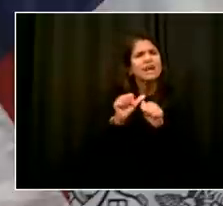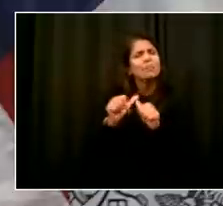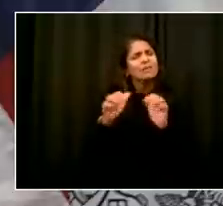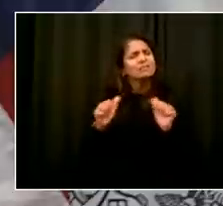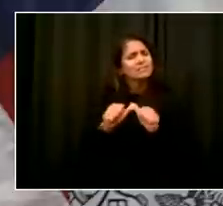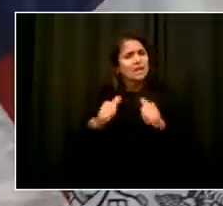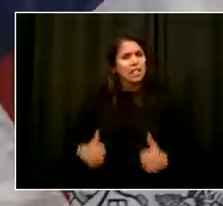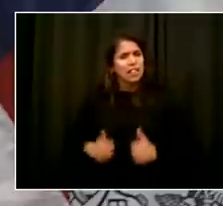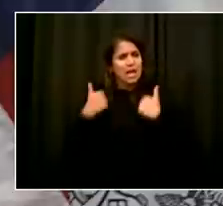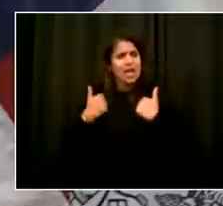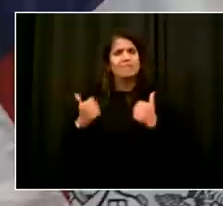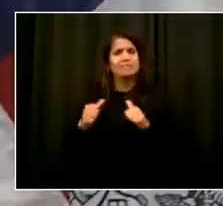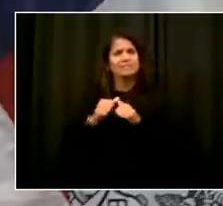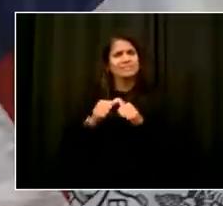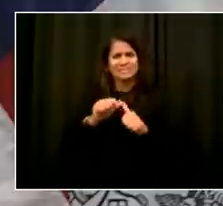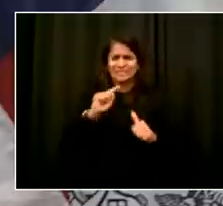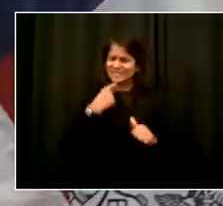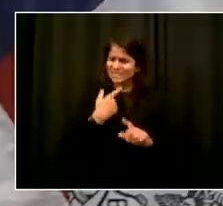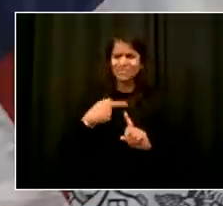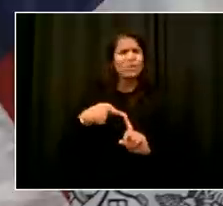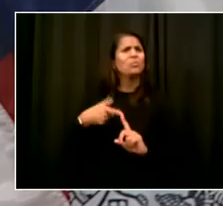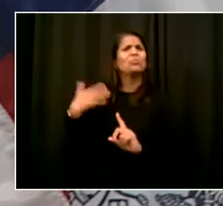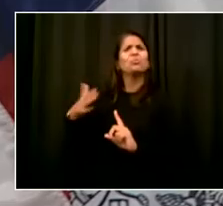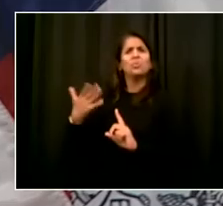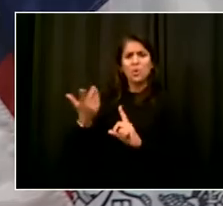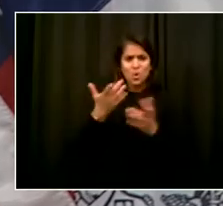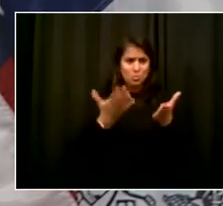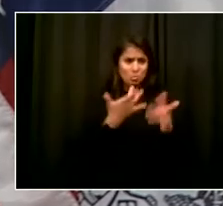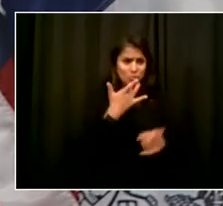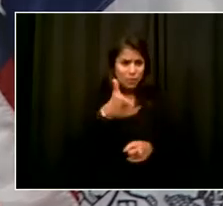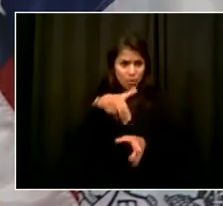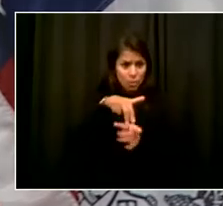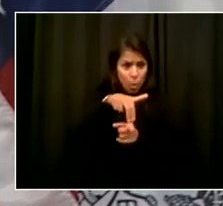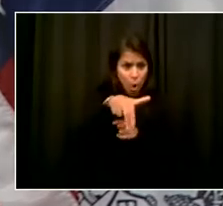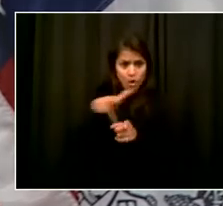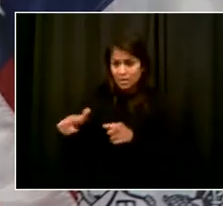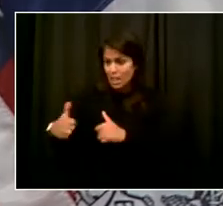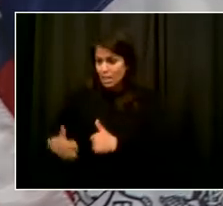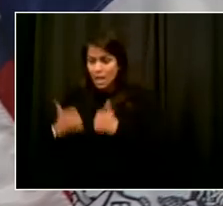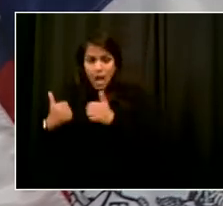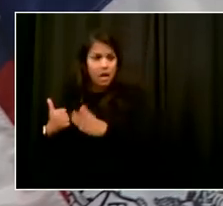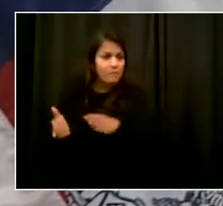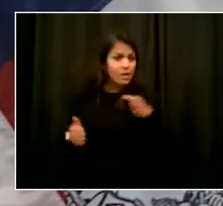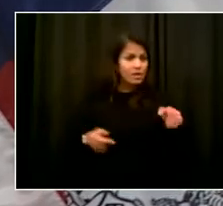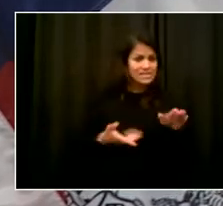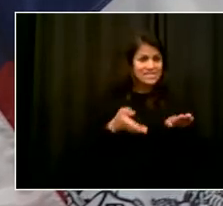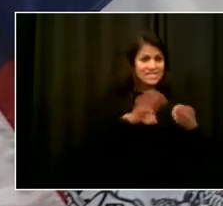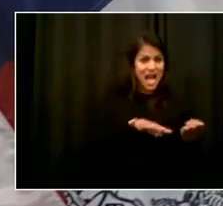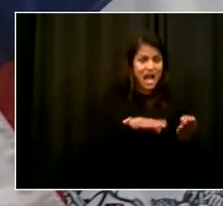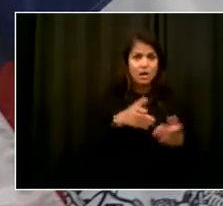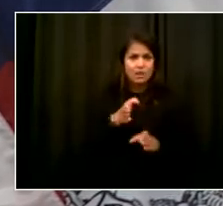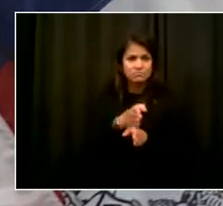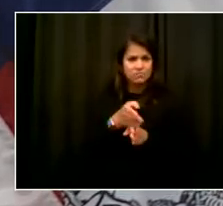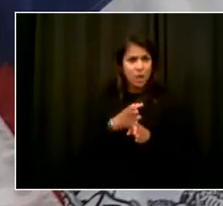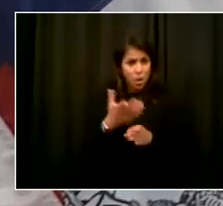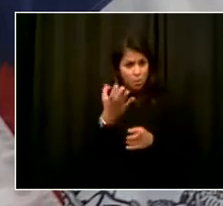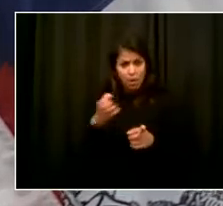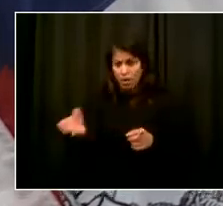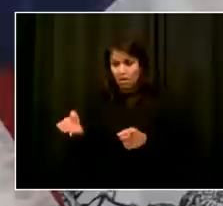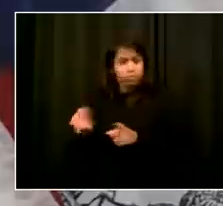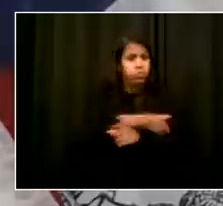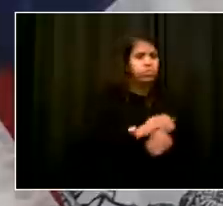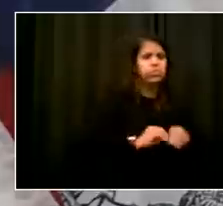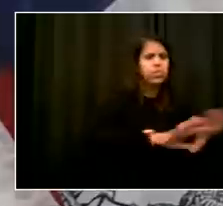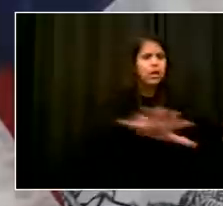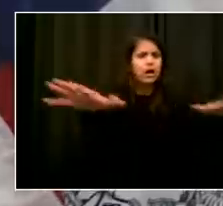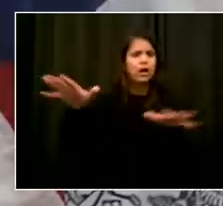to fighting the coronavirus, it also is so crucial when it comes to anyone who ends up in a hospital at a moment literally of